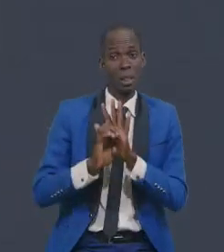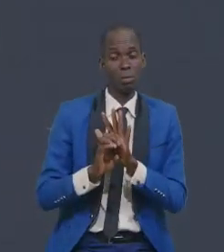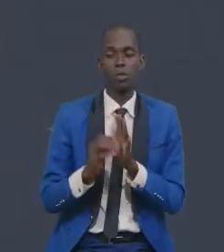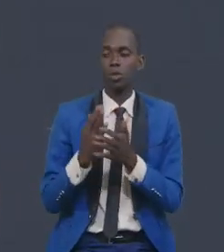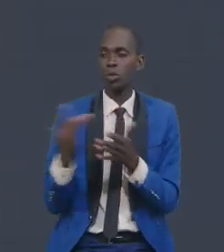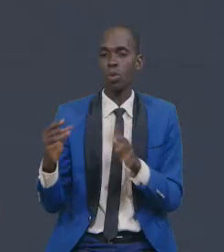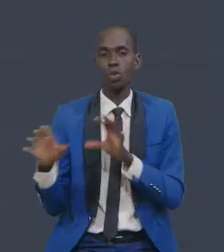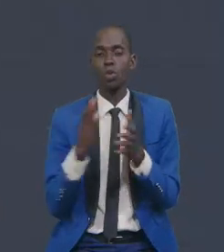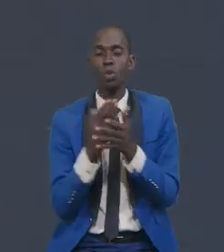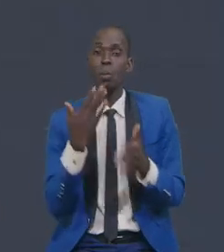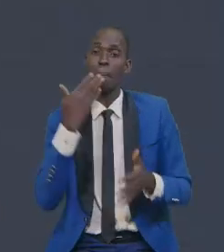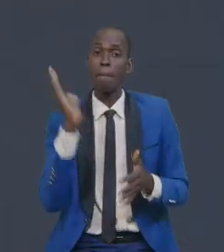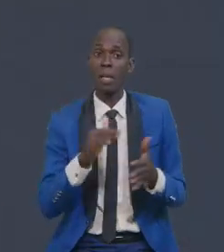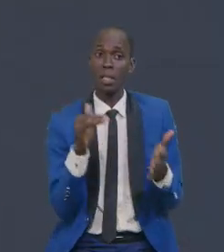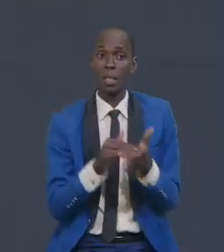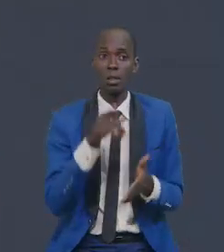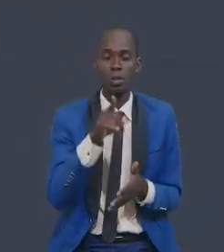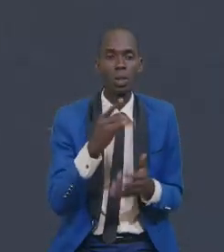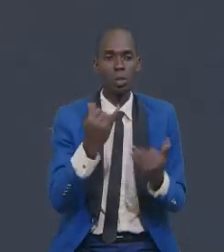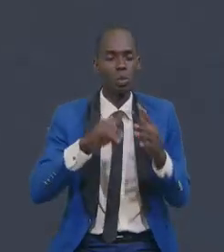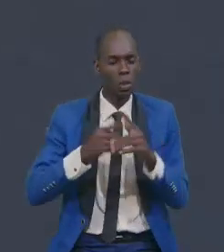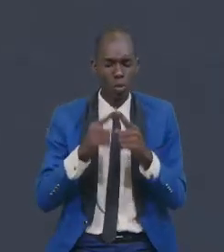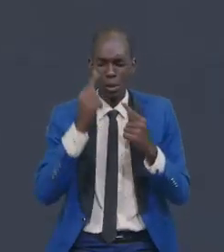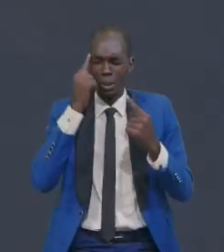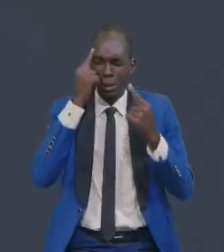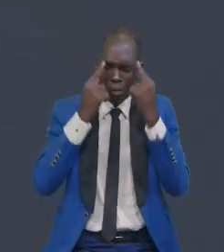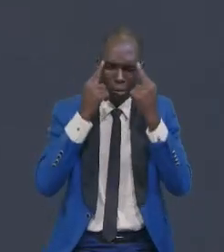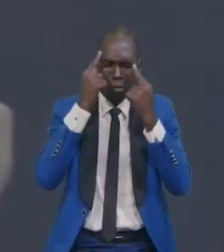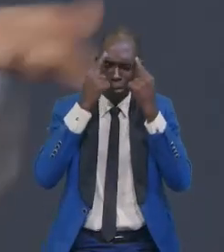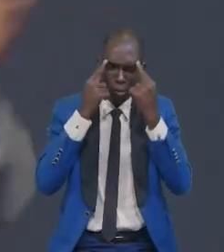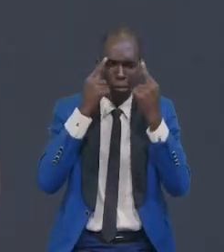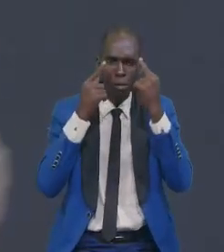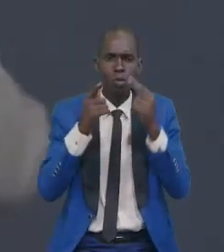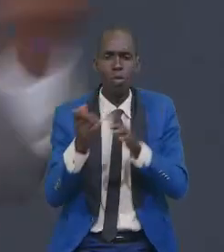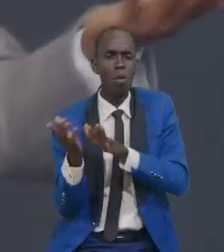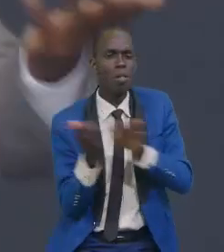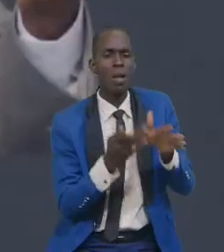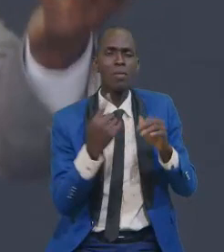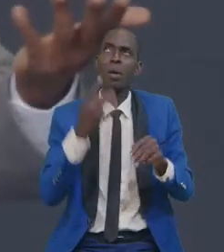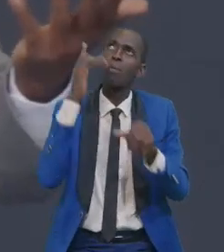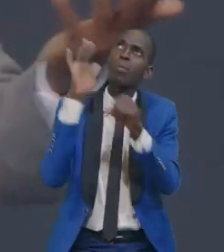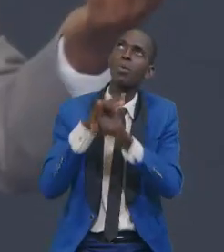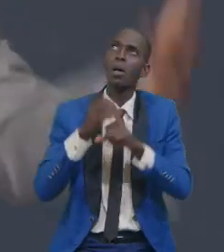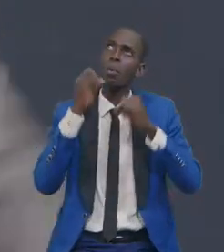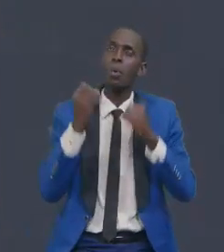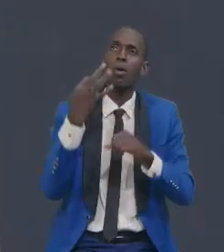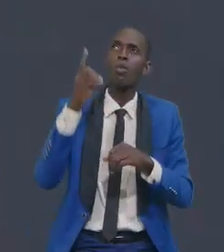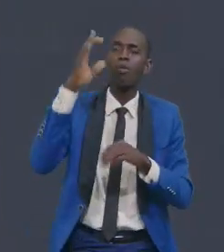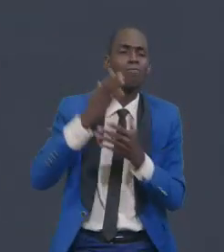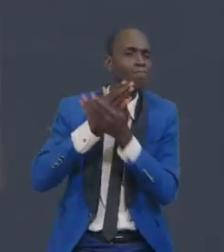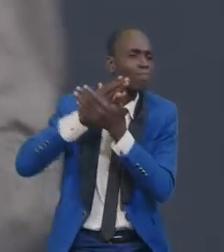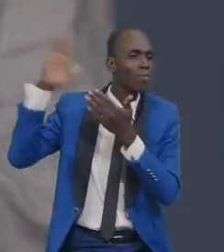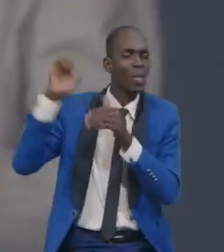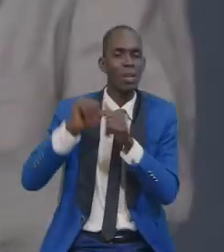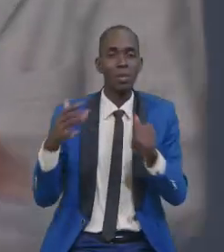you have thoughts and thoughts and thoughts. You forget the promises of God, the power of God. You forget everything the Lord